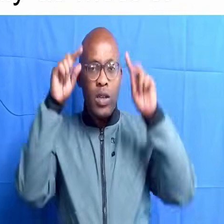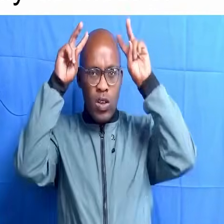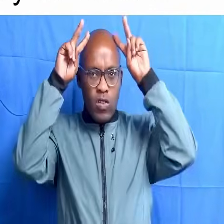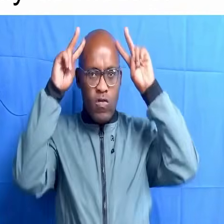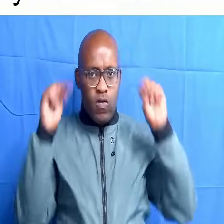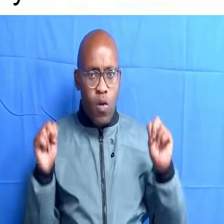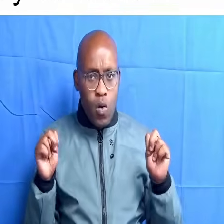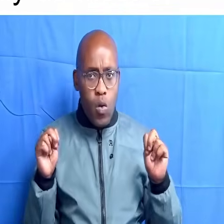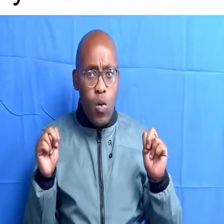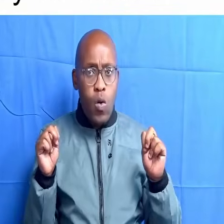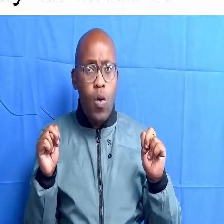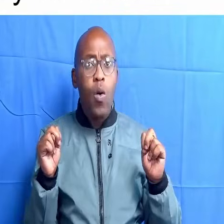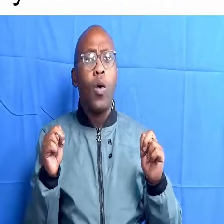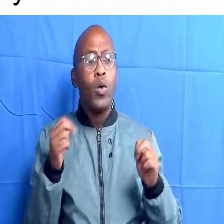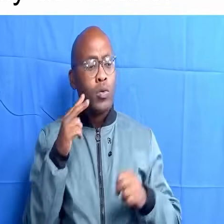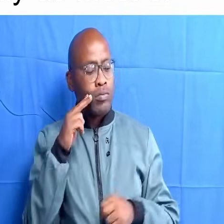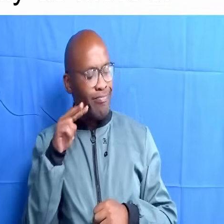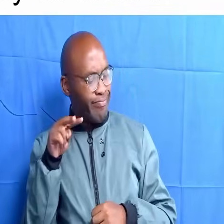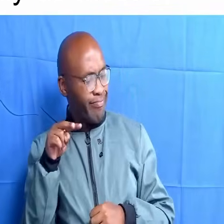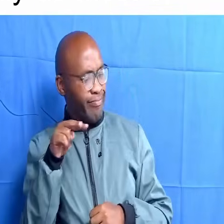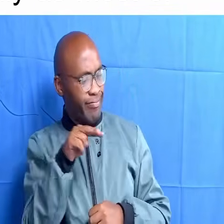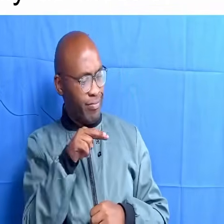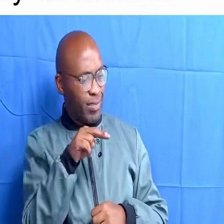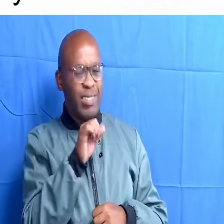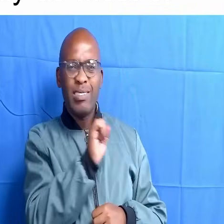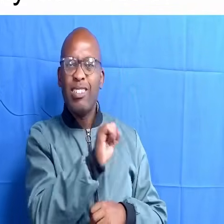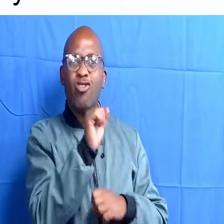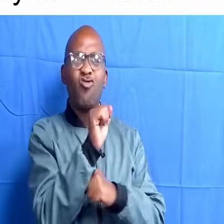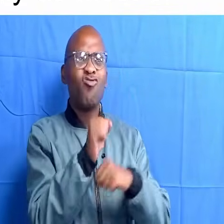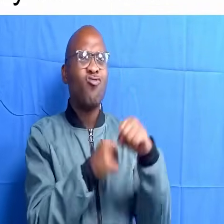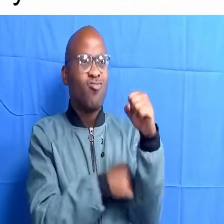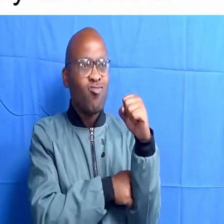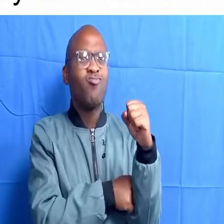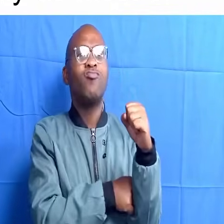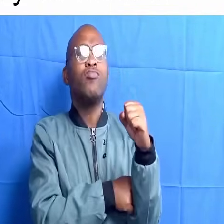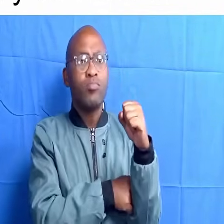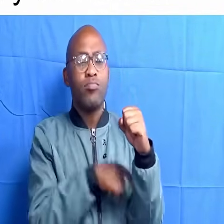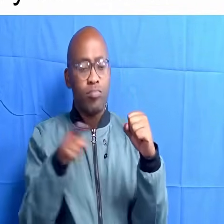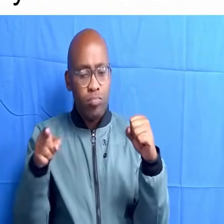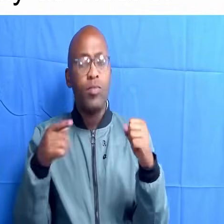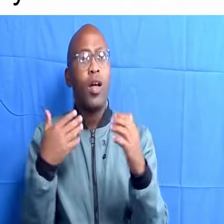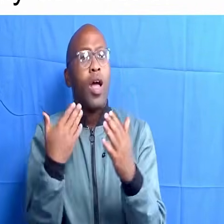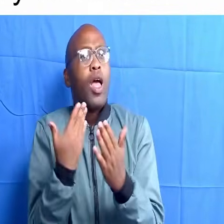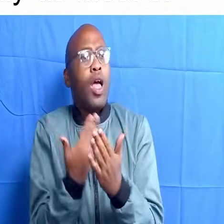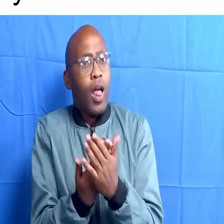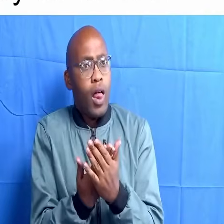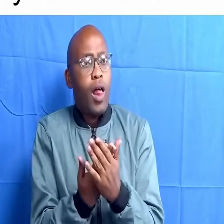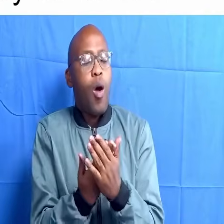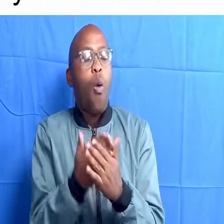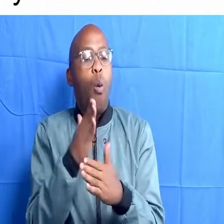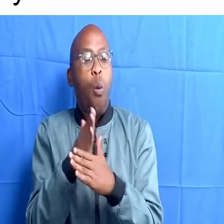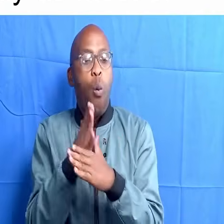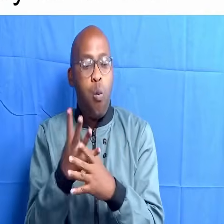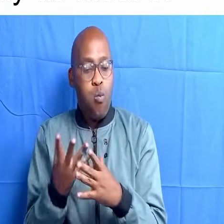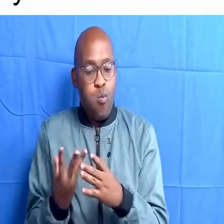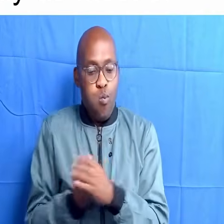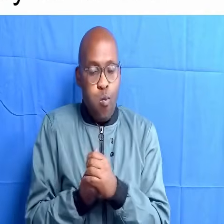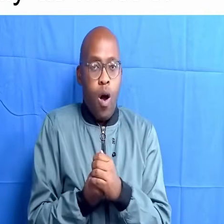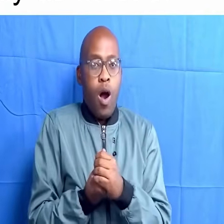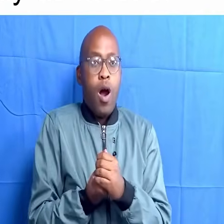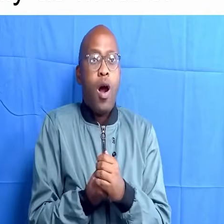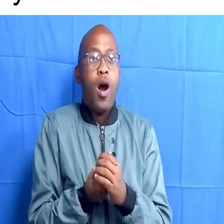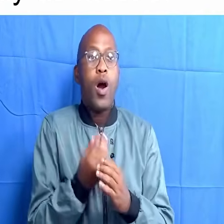were able to hit around the peasants. They were able to work within